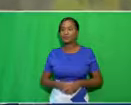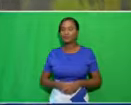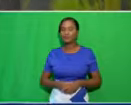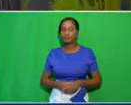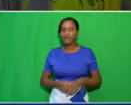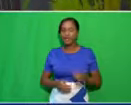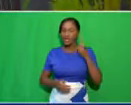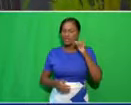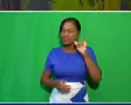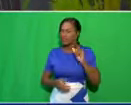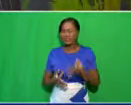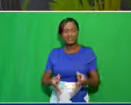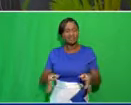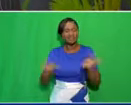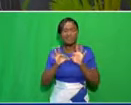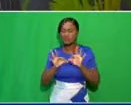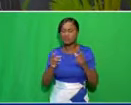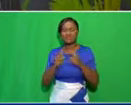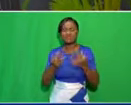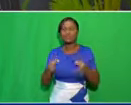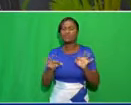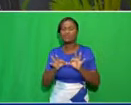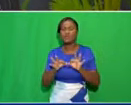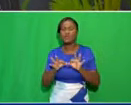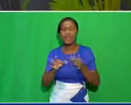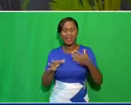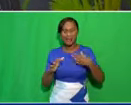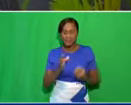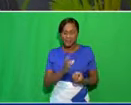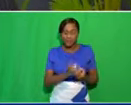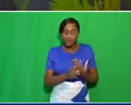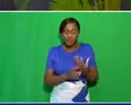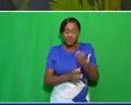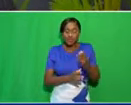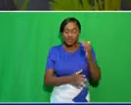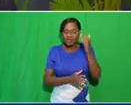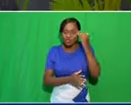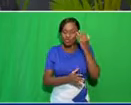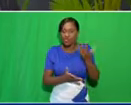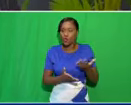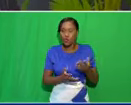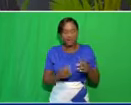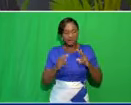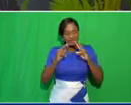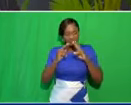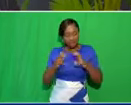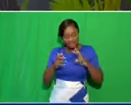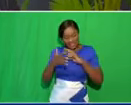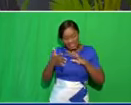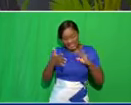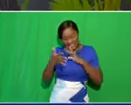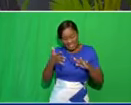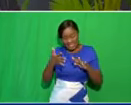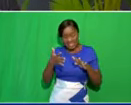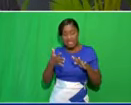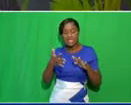I think that's so important. It's part of my growing. As you know, I've spent time just studying the 11